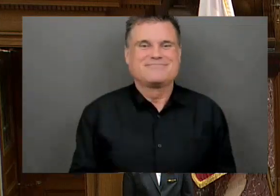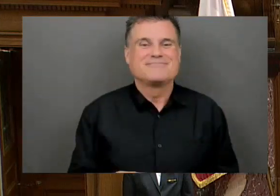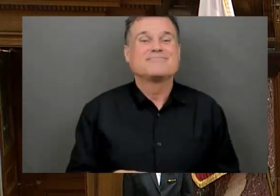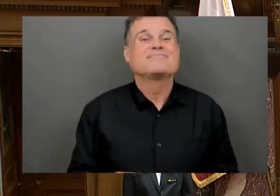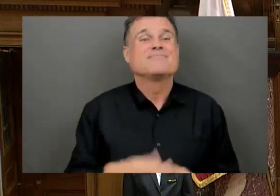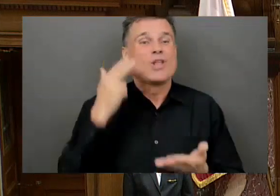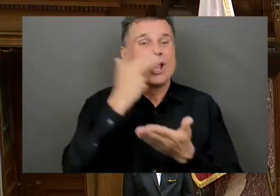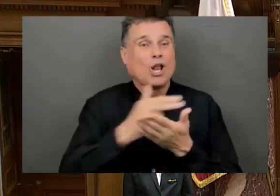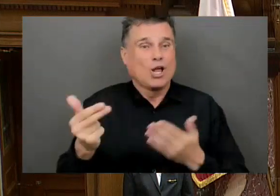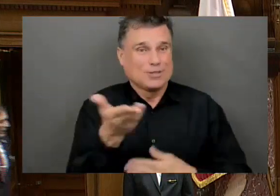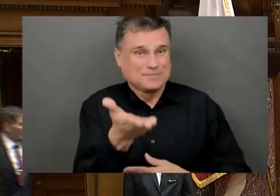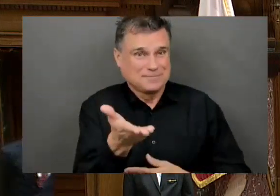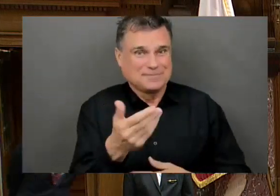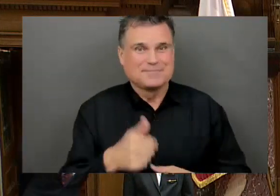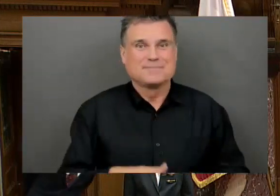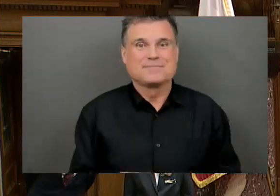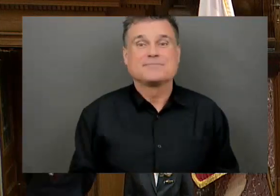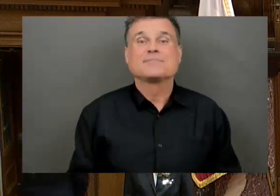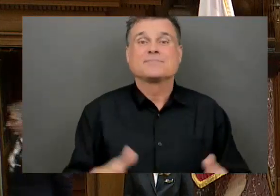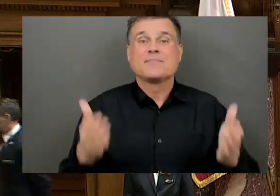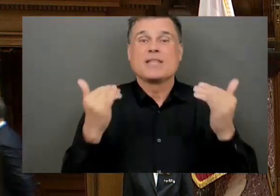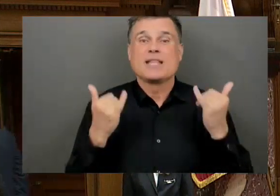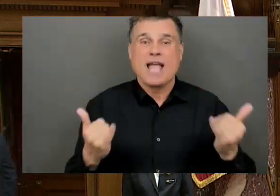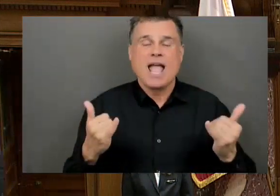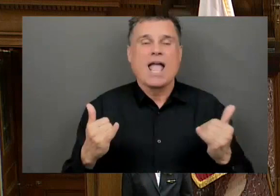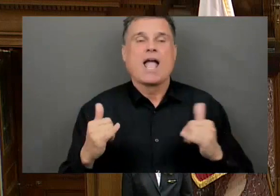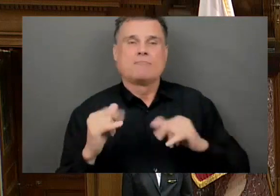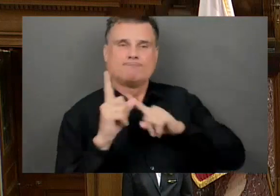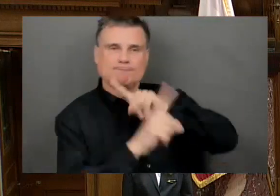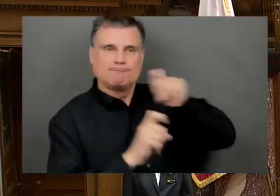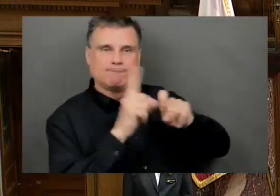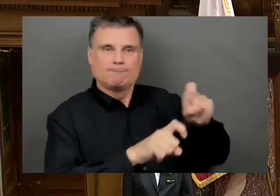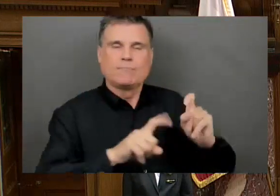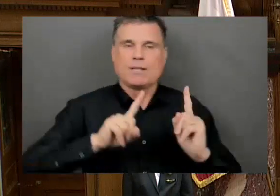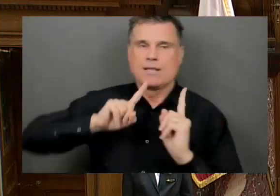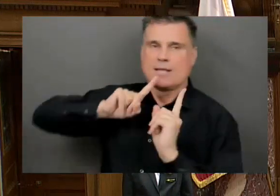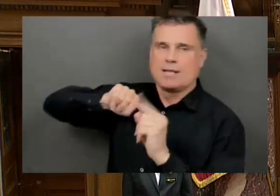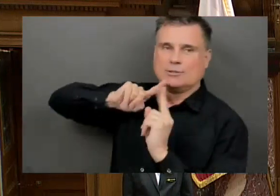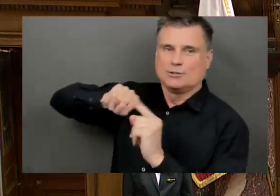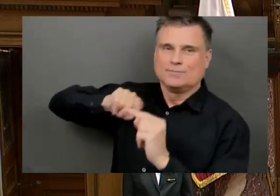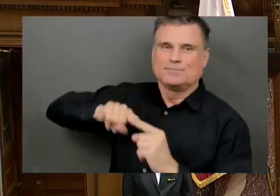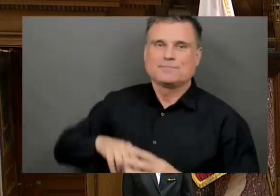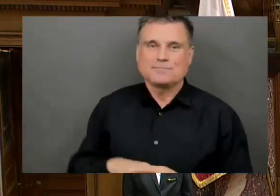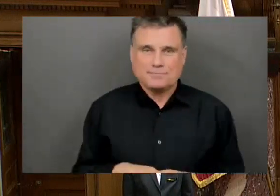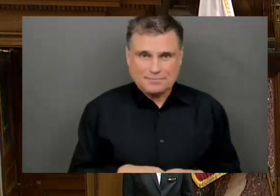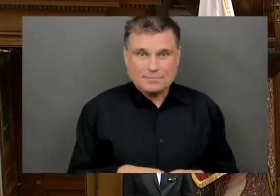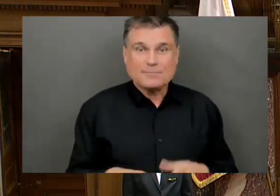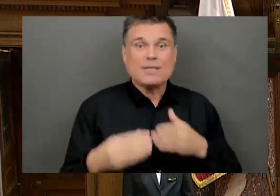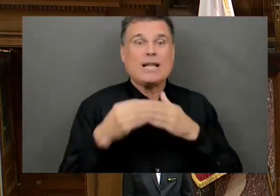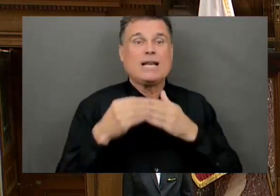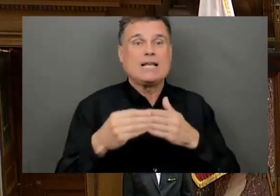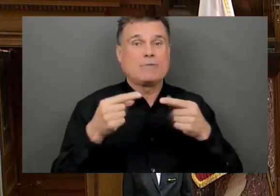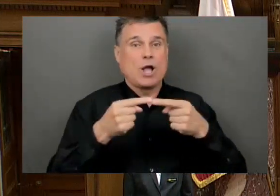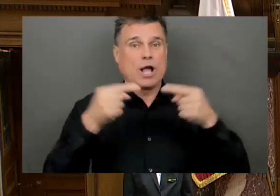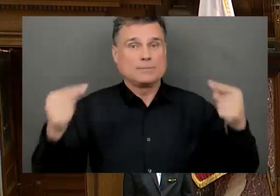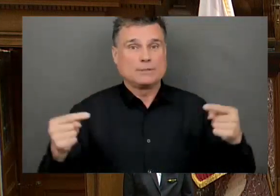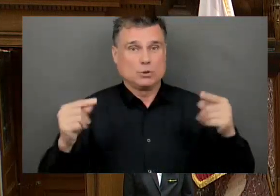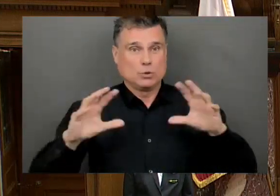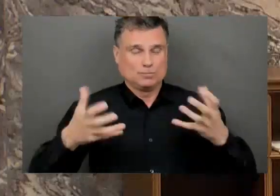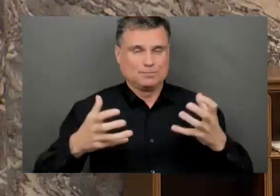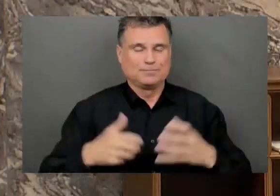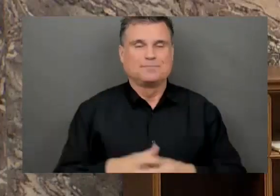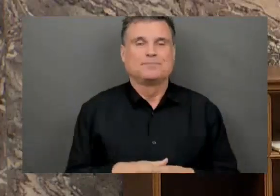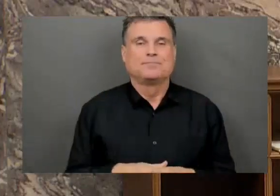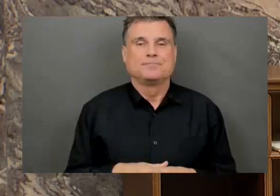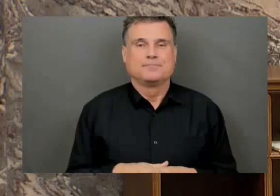Oral questions by members. House Leader of the Official Opposition. Well, Mr. Speaker, gas prices are set to skyrocket